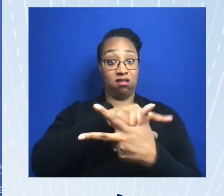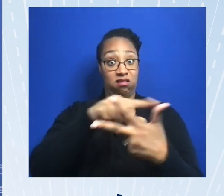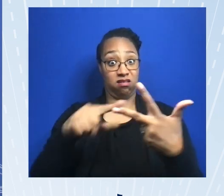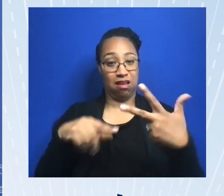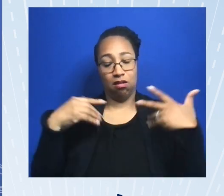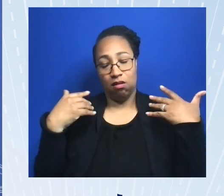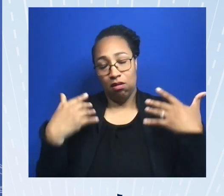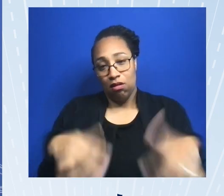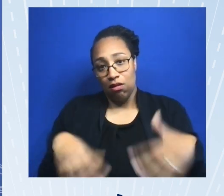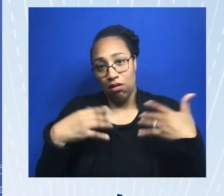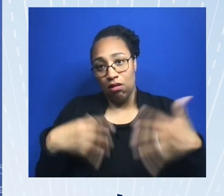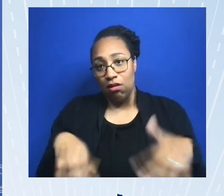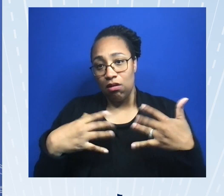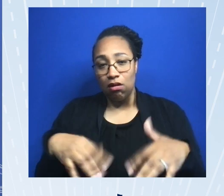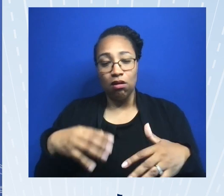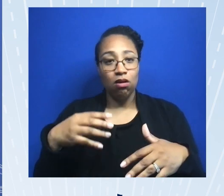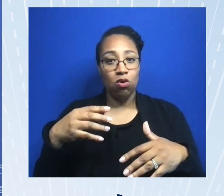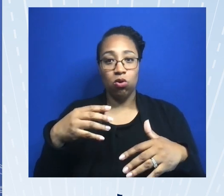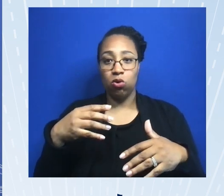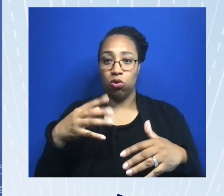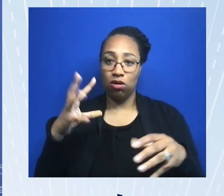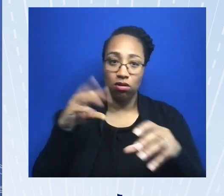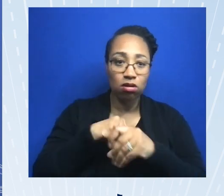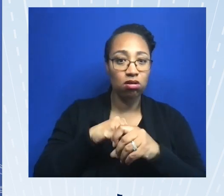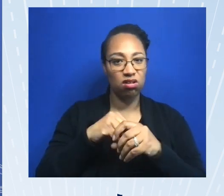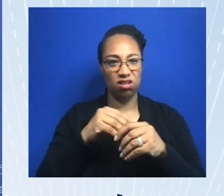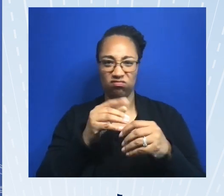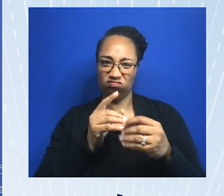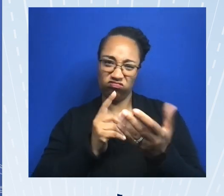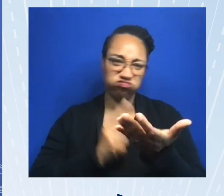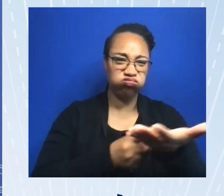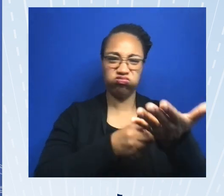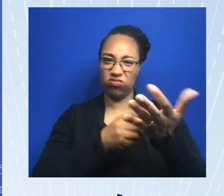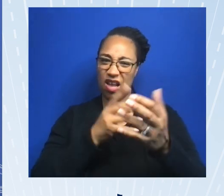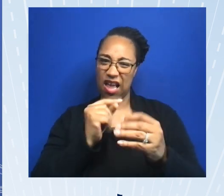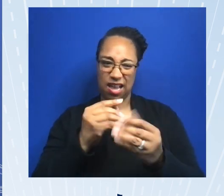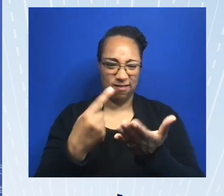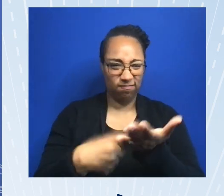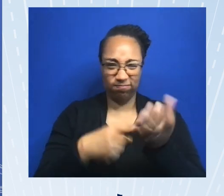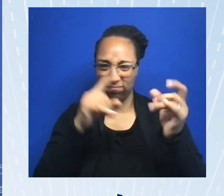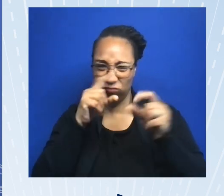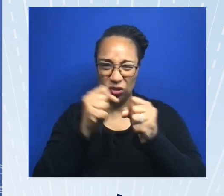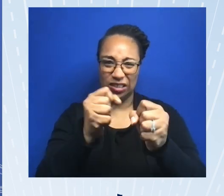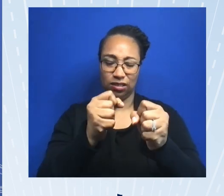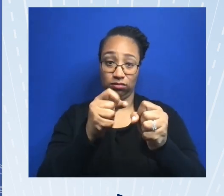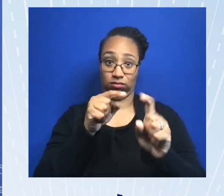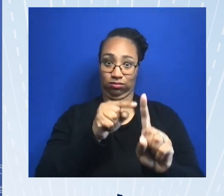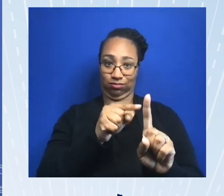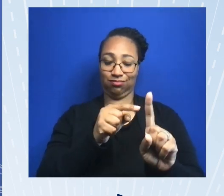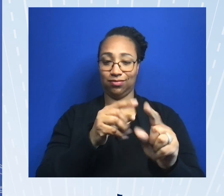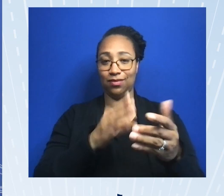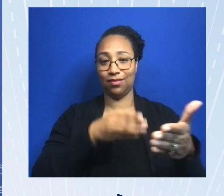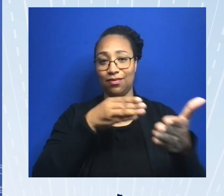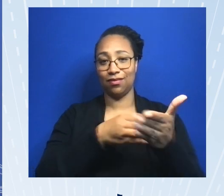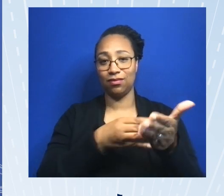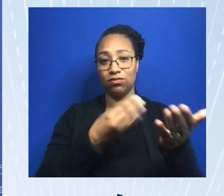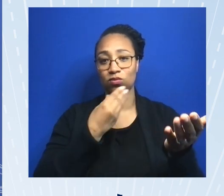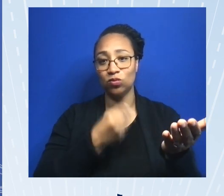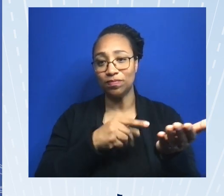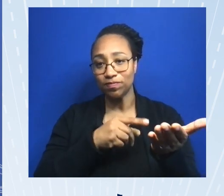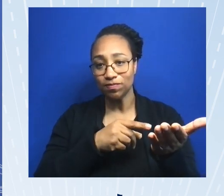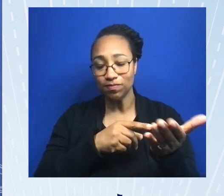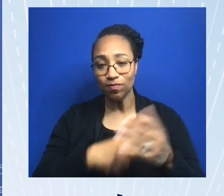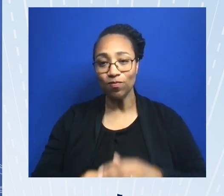protect religious freedom. President Biden, Vice President Harris, and our entire administration are taking